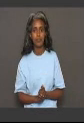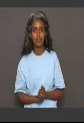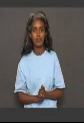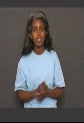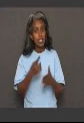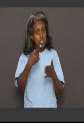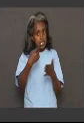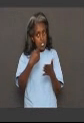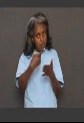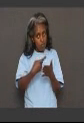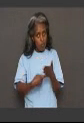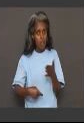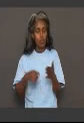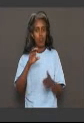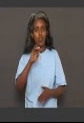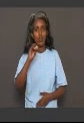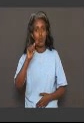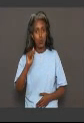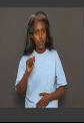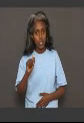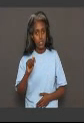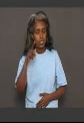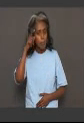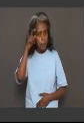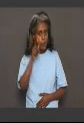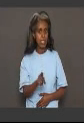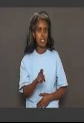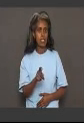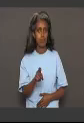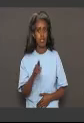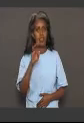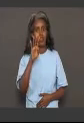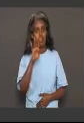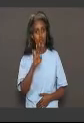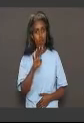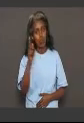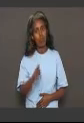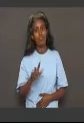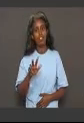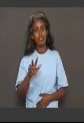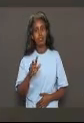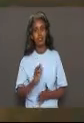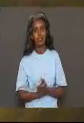The value of the cotangent must be 4 over 3.